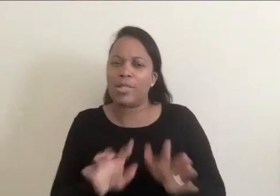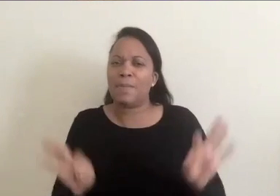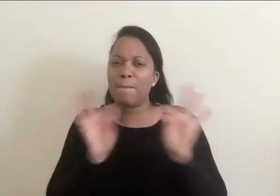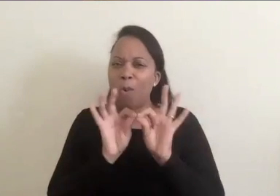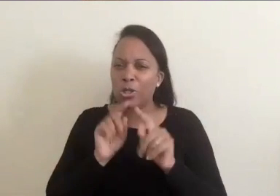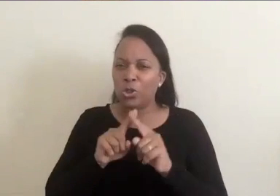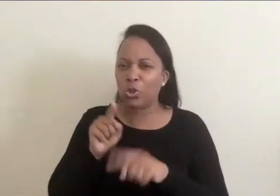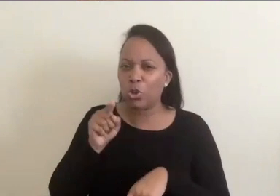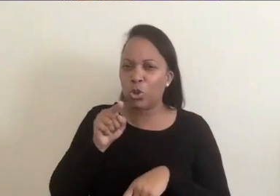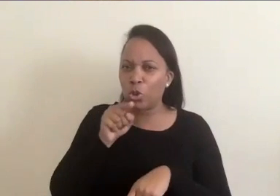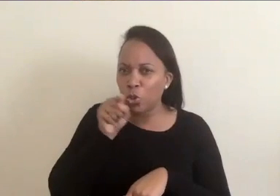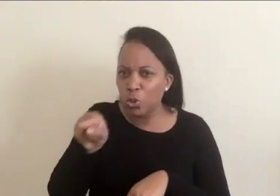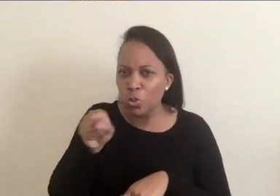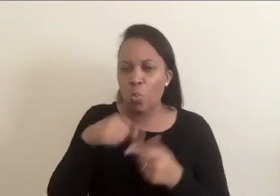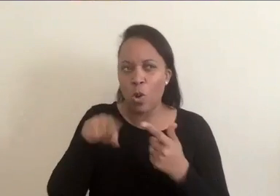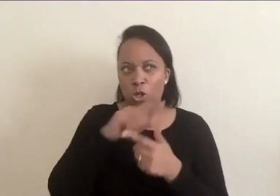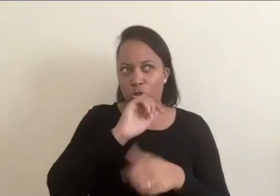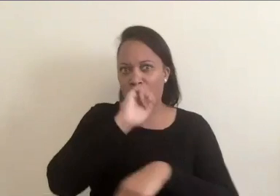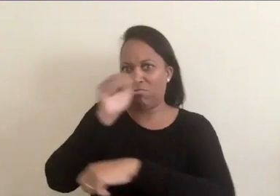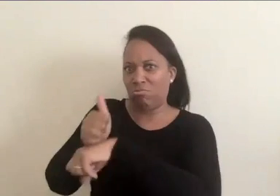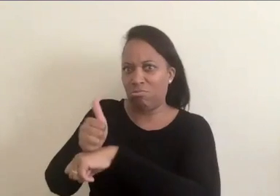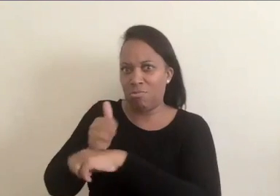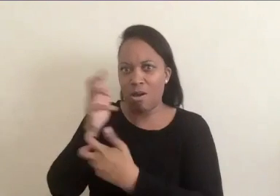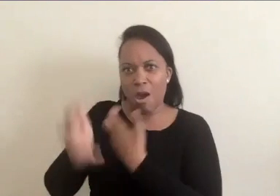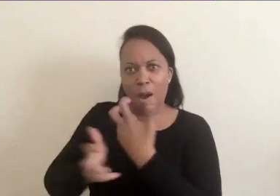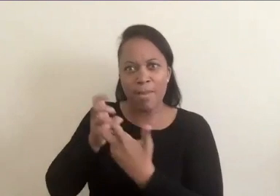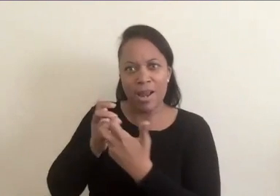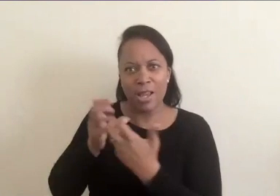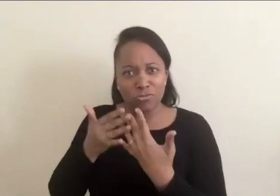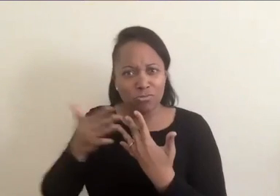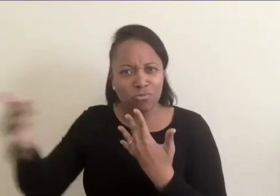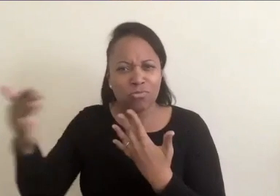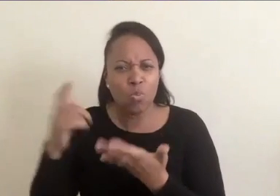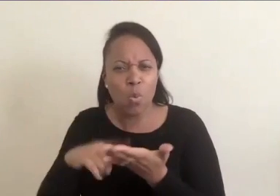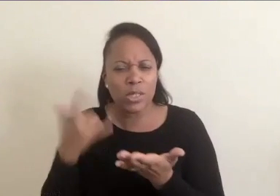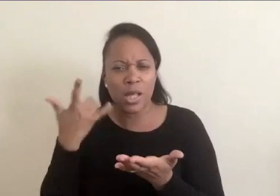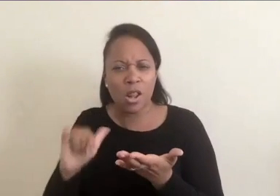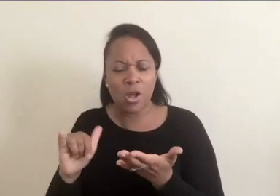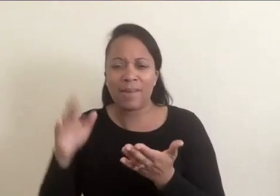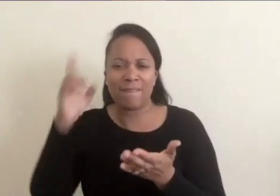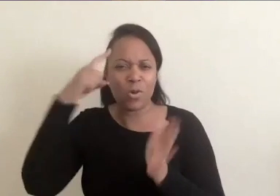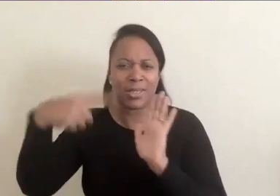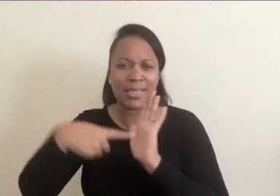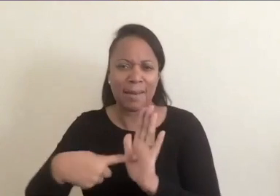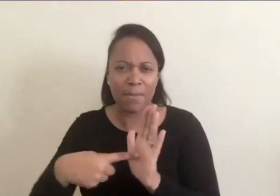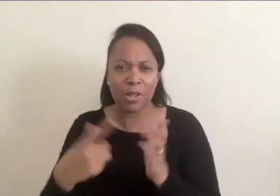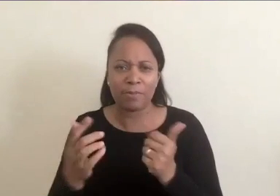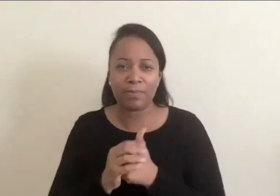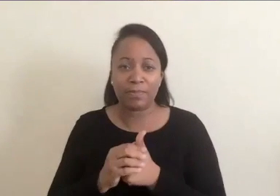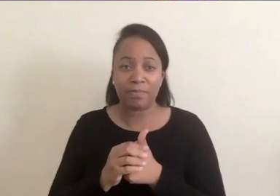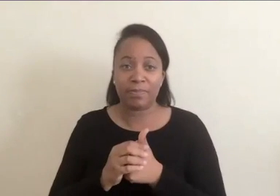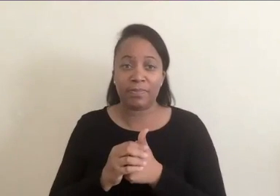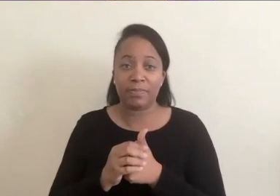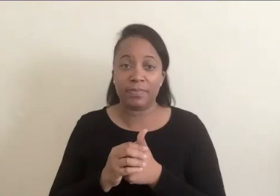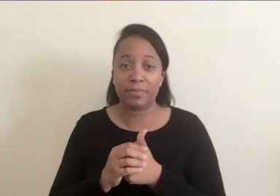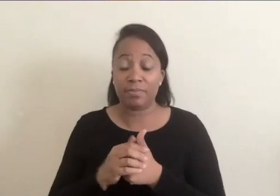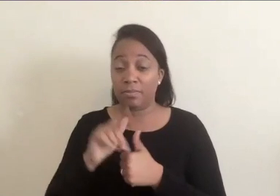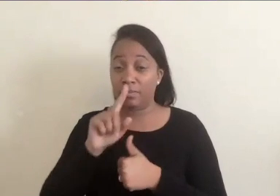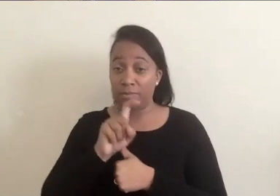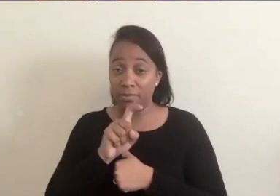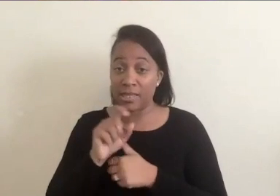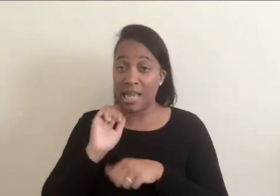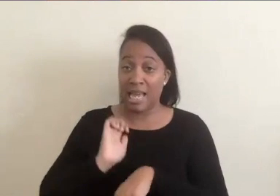what matters to you once you decide to implement accommodations. Here are a couple examples. Will